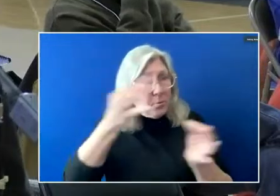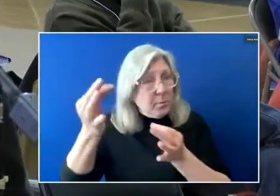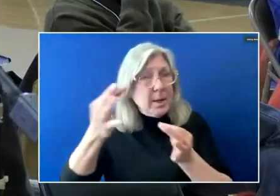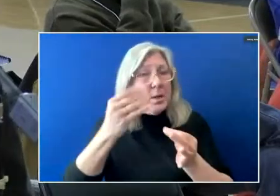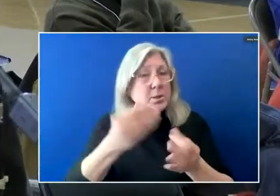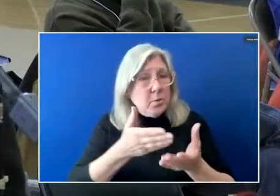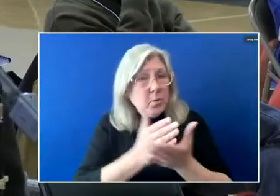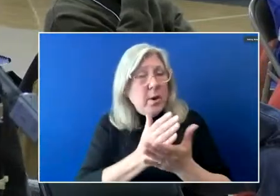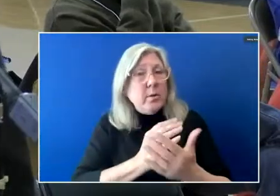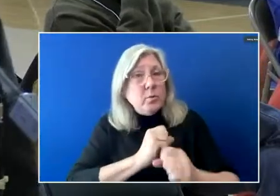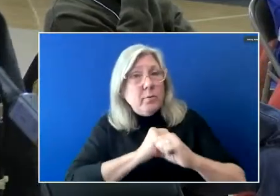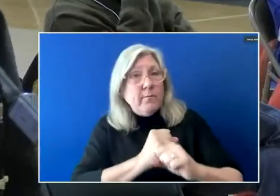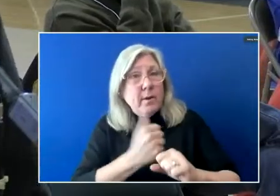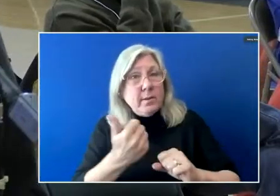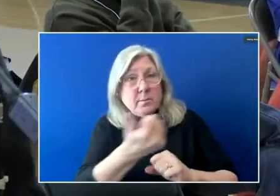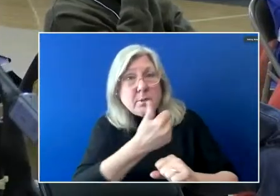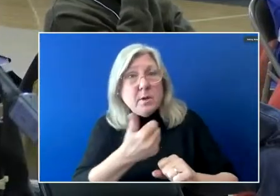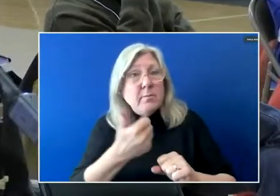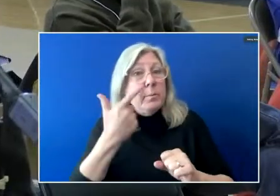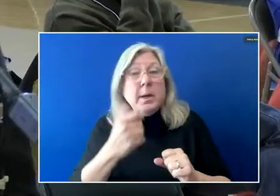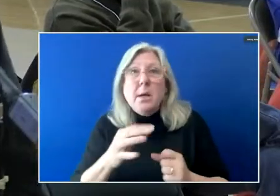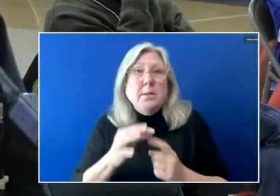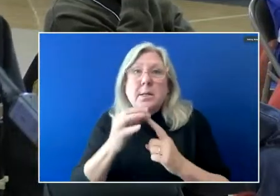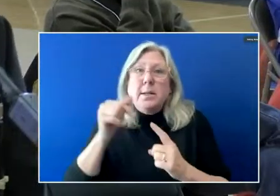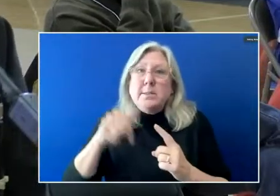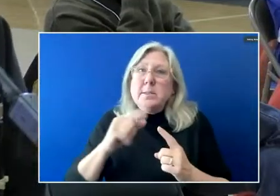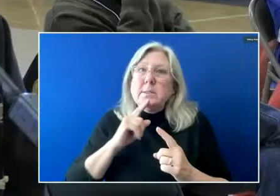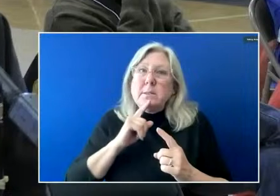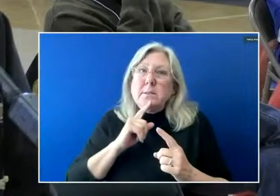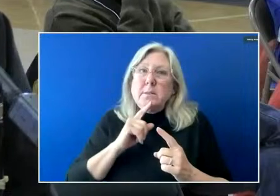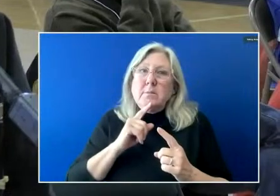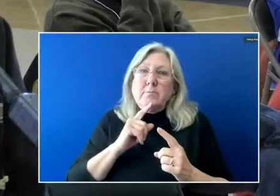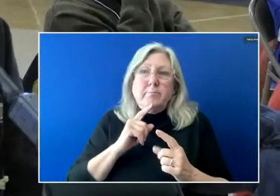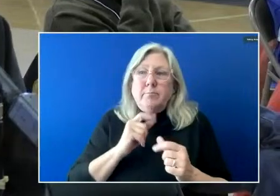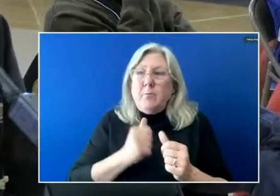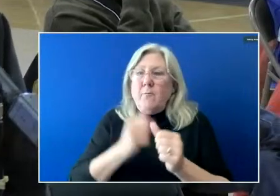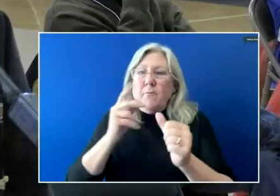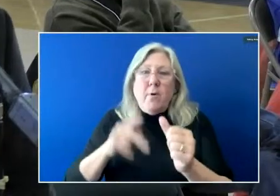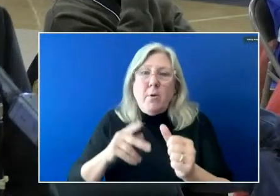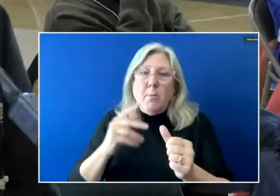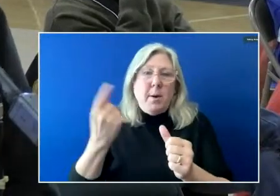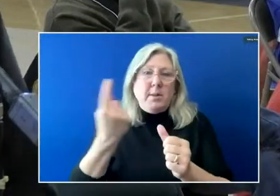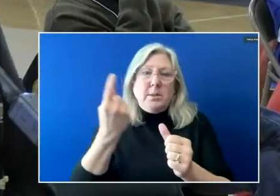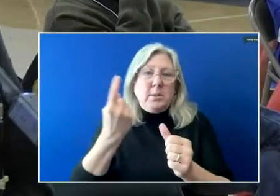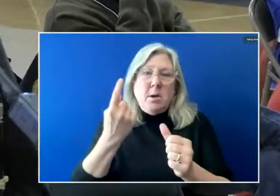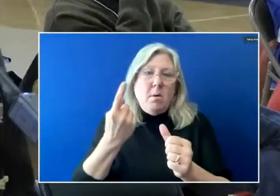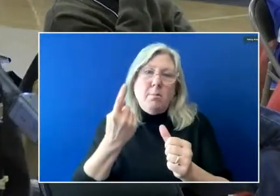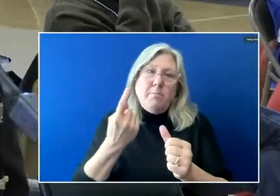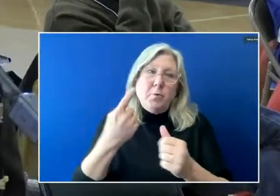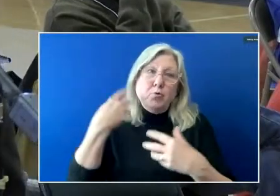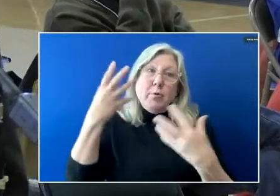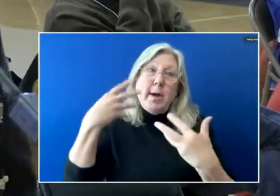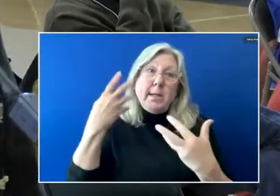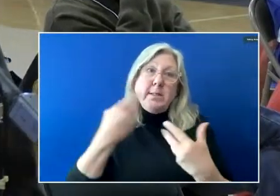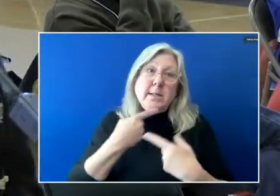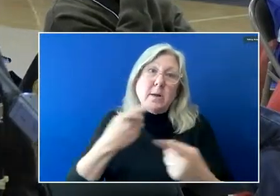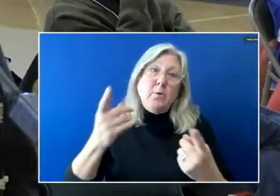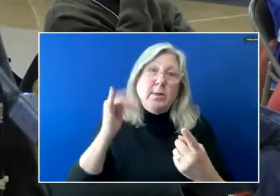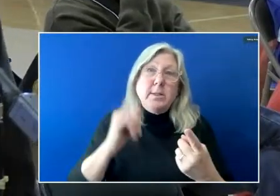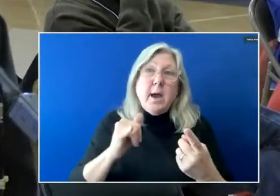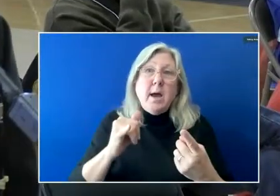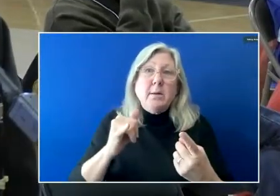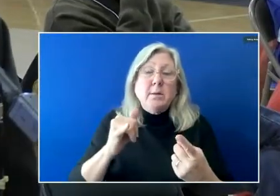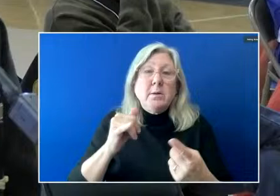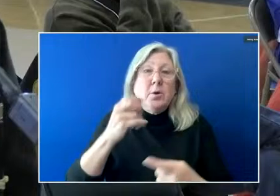themsel because unless this is being followed by some sort of crazy declaration that Ukraine also